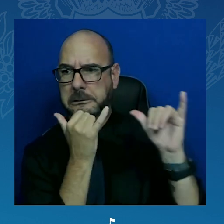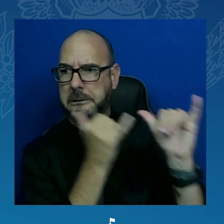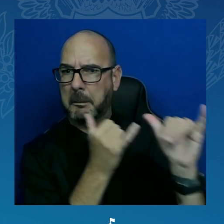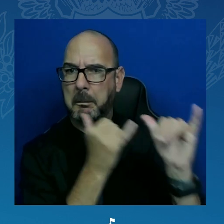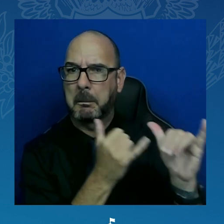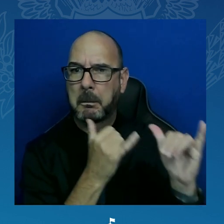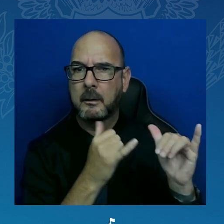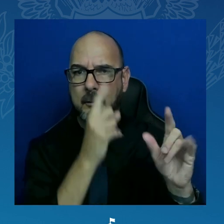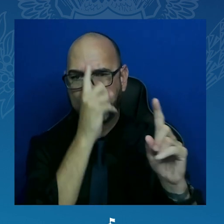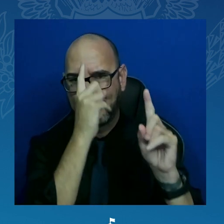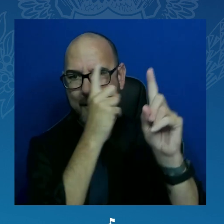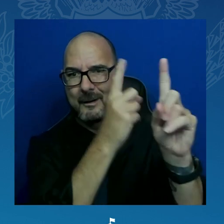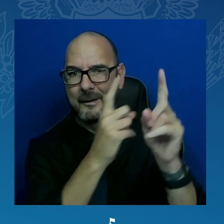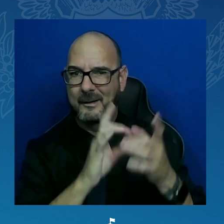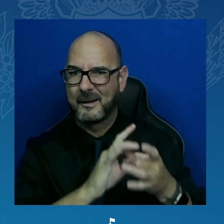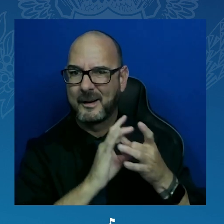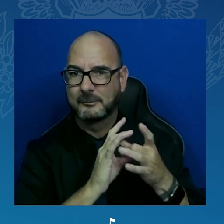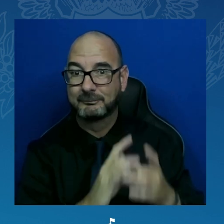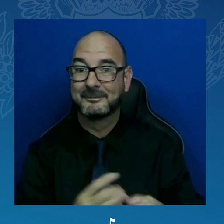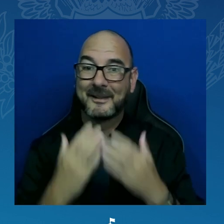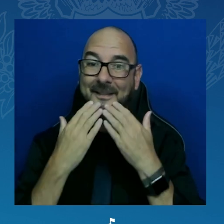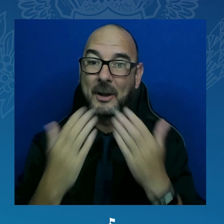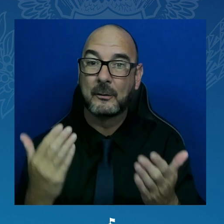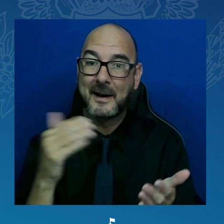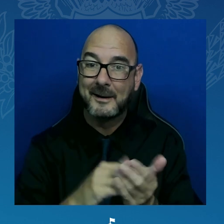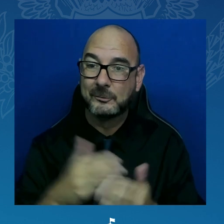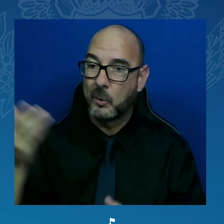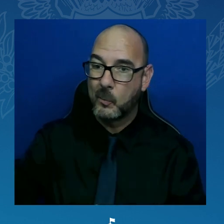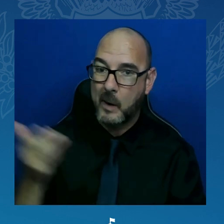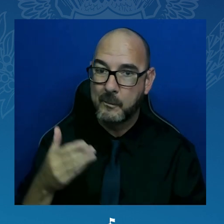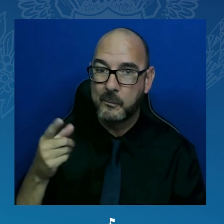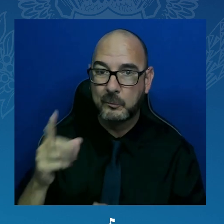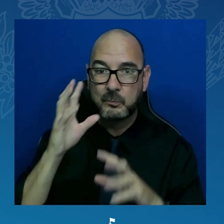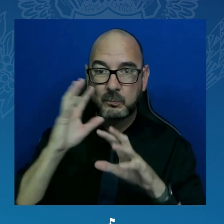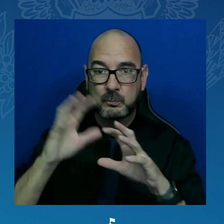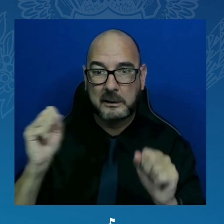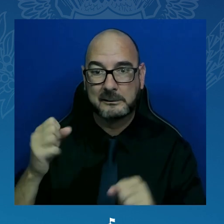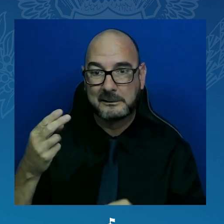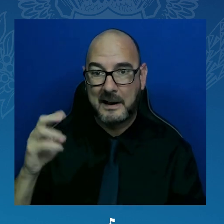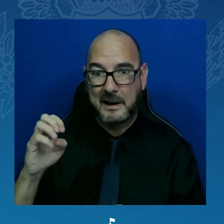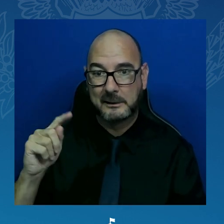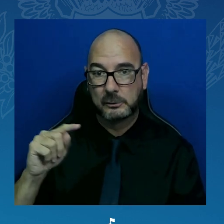that relationship. So I thank you again and welcome you. Thank you very much,